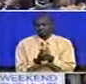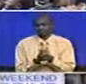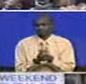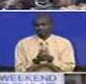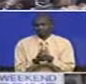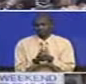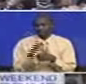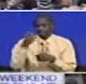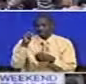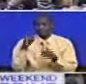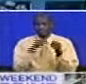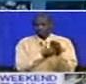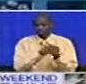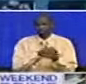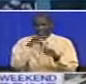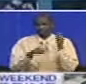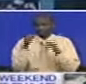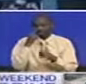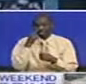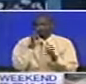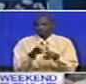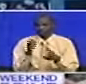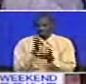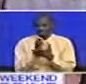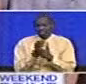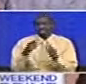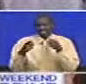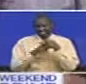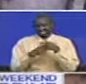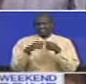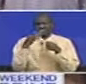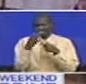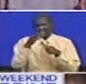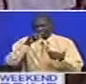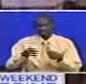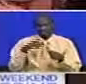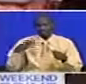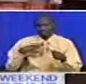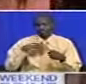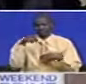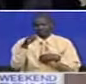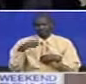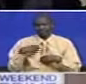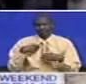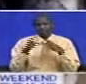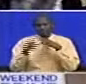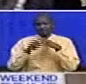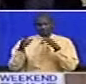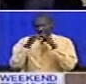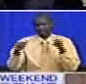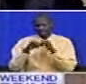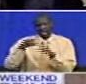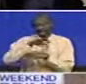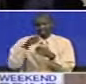The UN mission in South Sudan has reported that approximately 63,000 civilians are now sheltering in UN bases around the